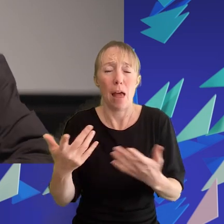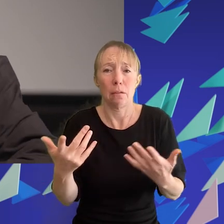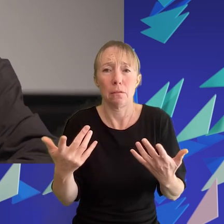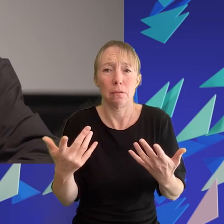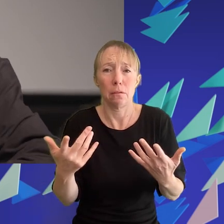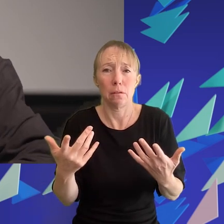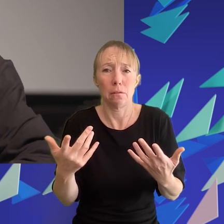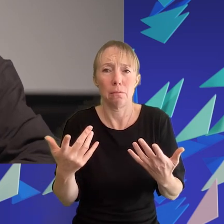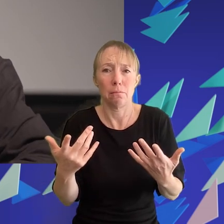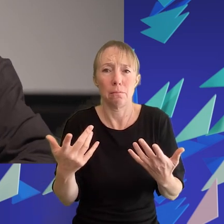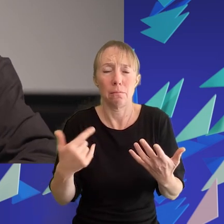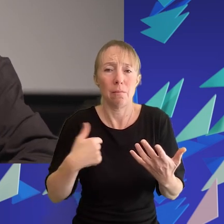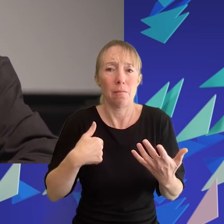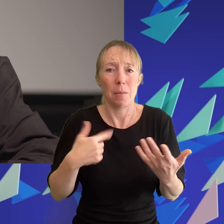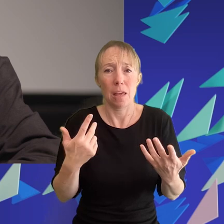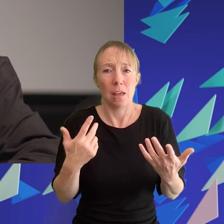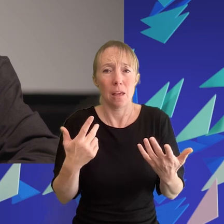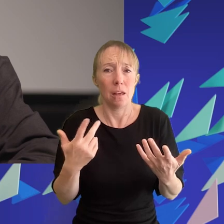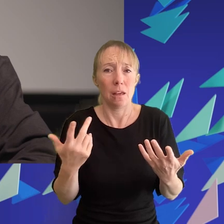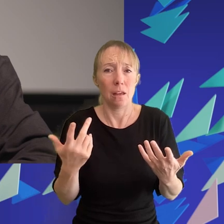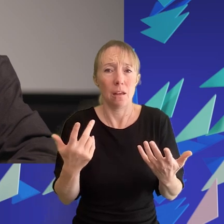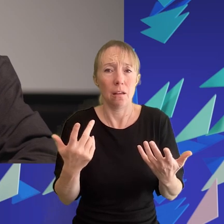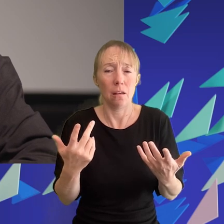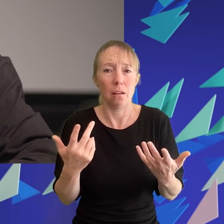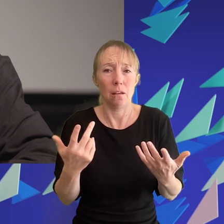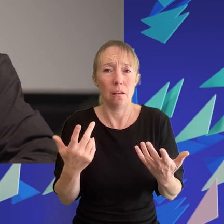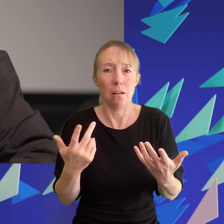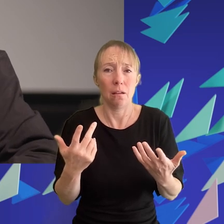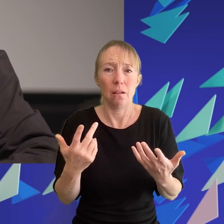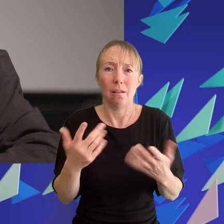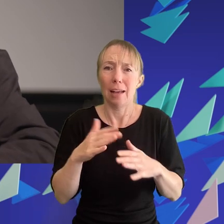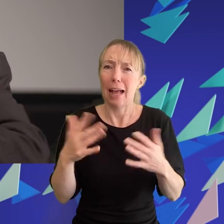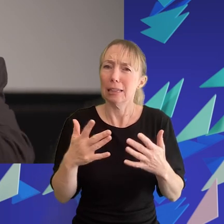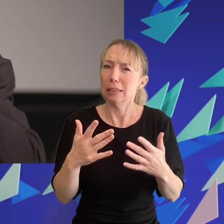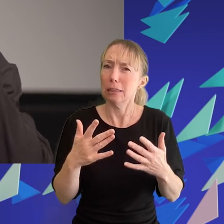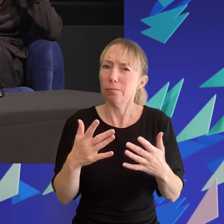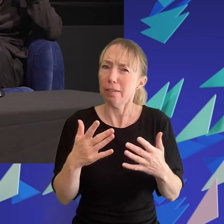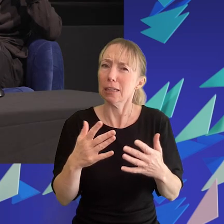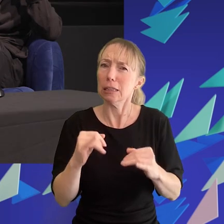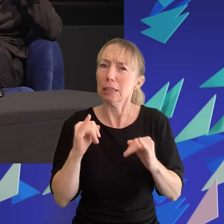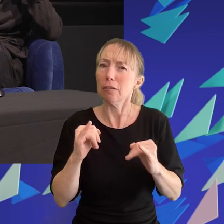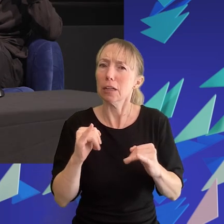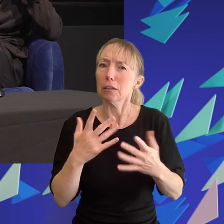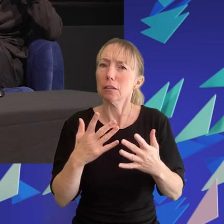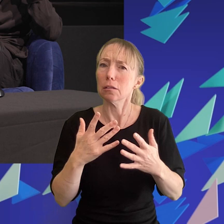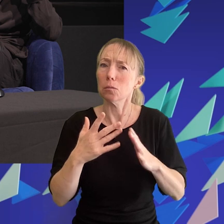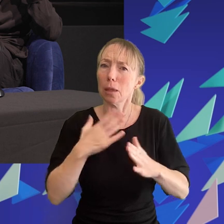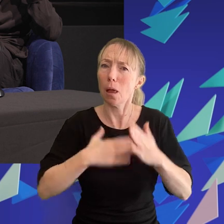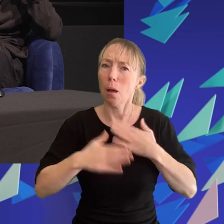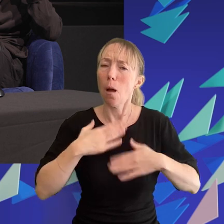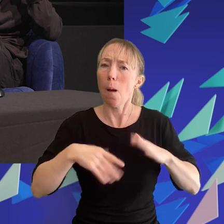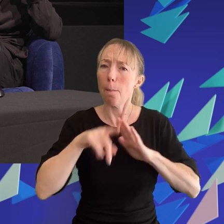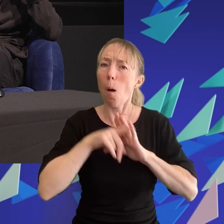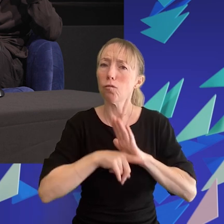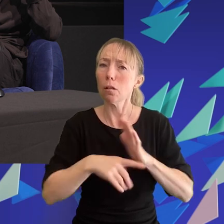find it that has a moral gravitas about it. So, yeah. This notion